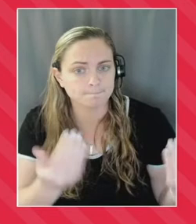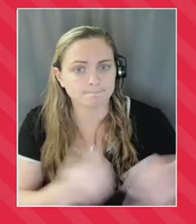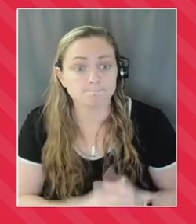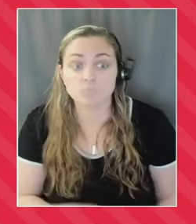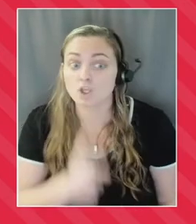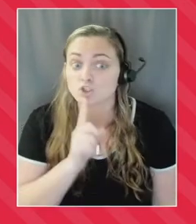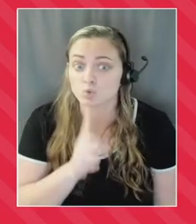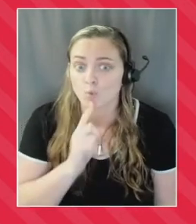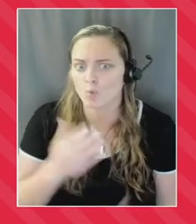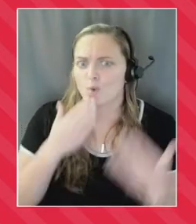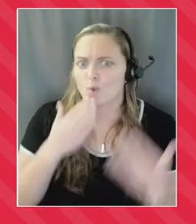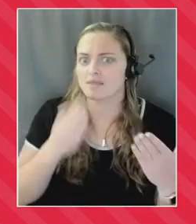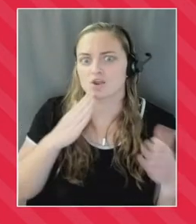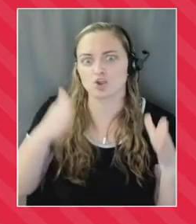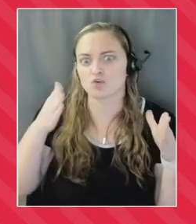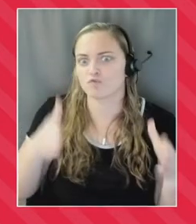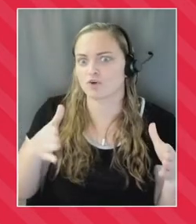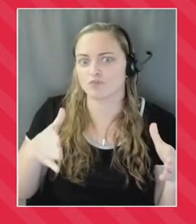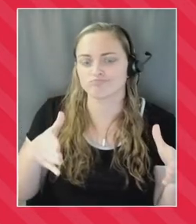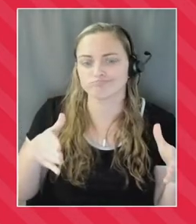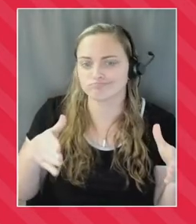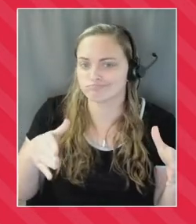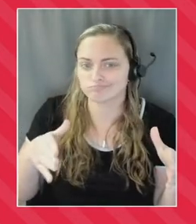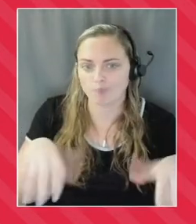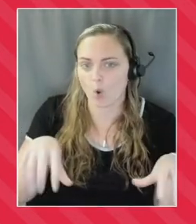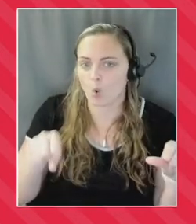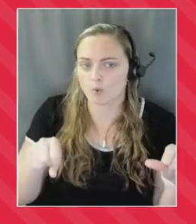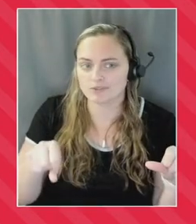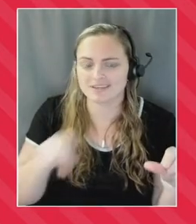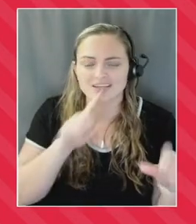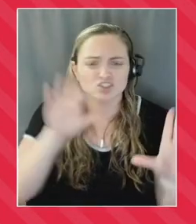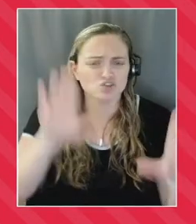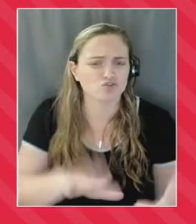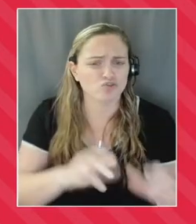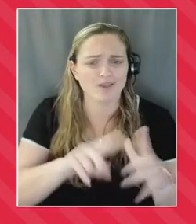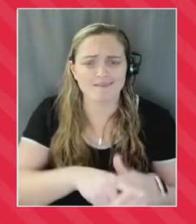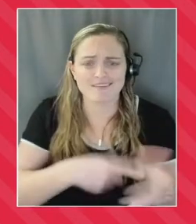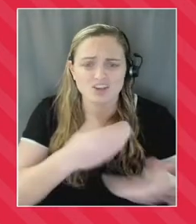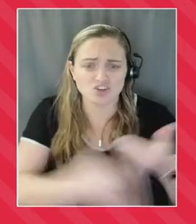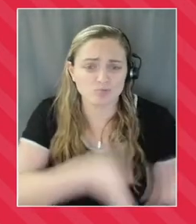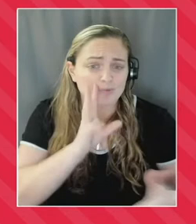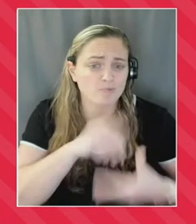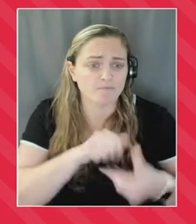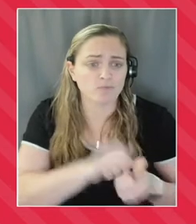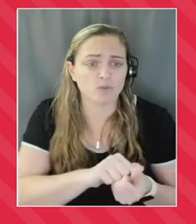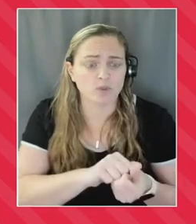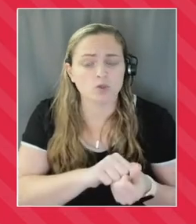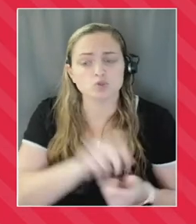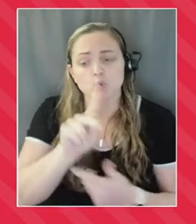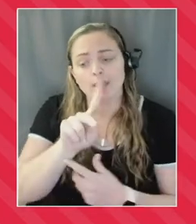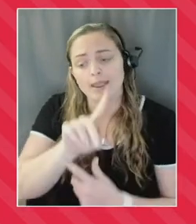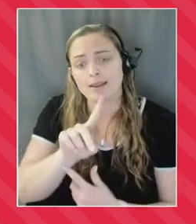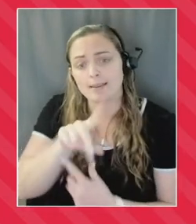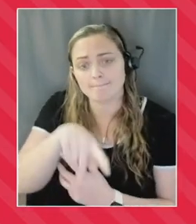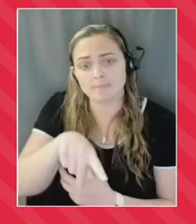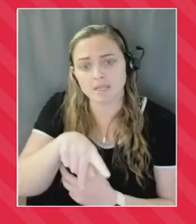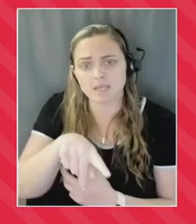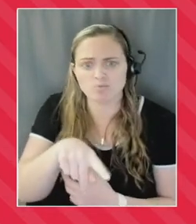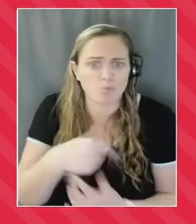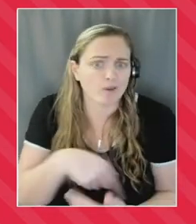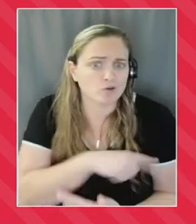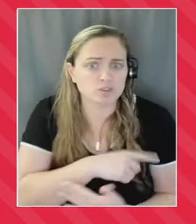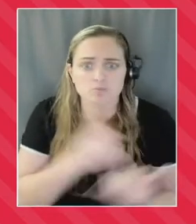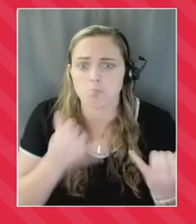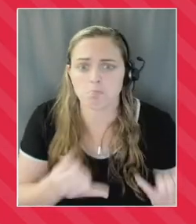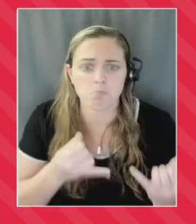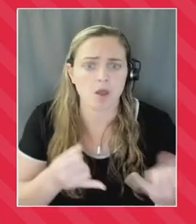And thank you for hosting. It's a great initiative to be a part of. You know, we came together as KDP, a modern beverage company, in July